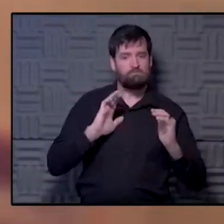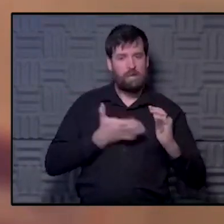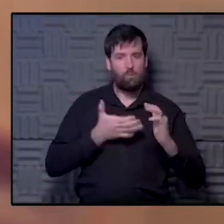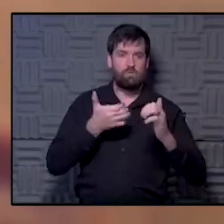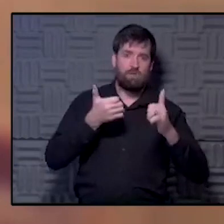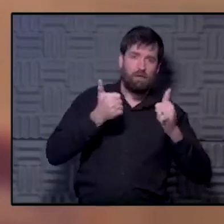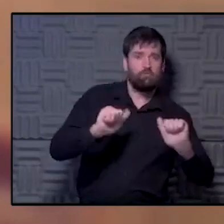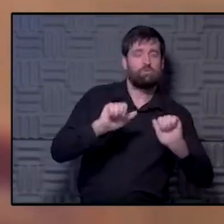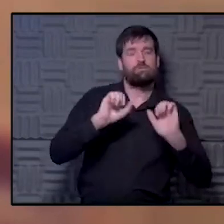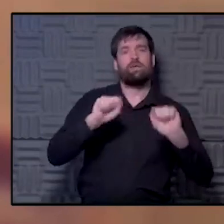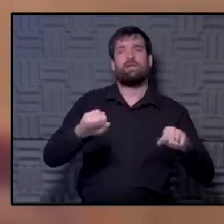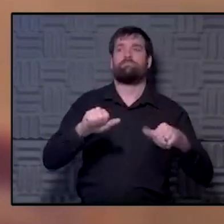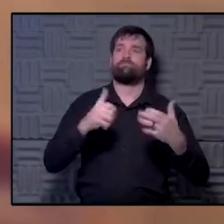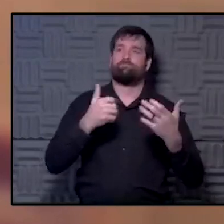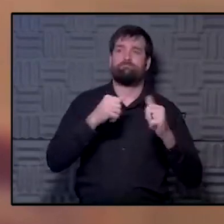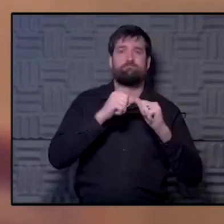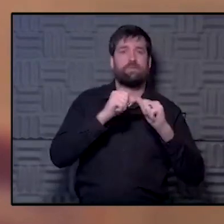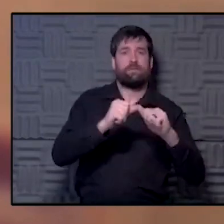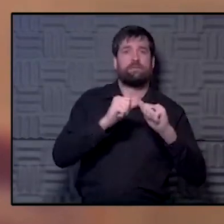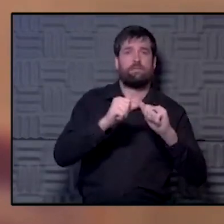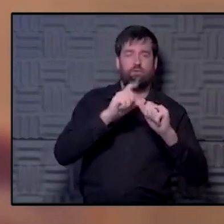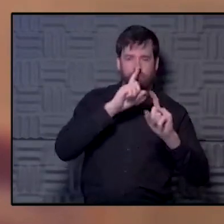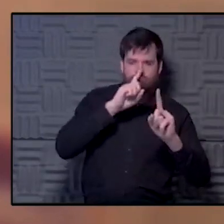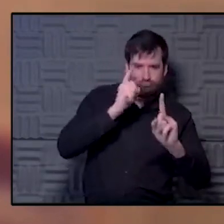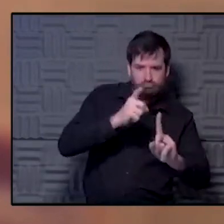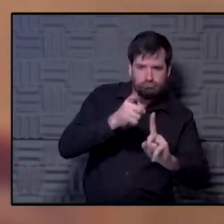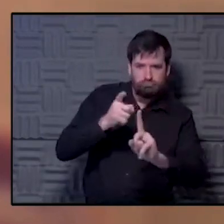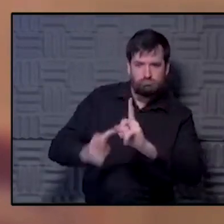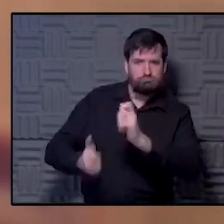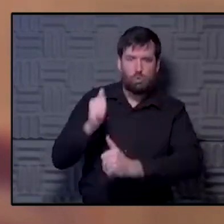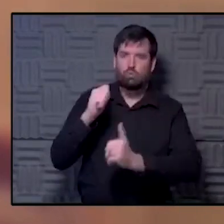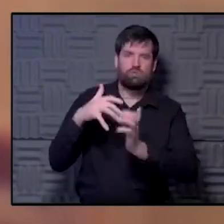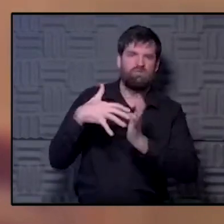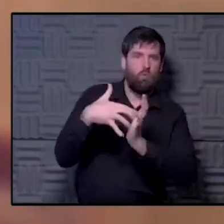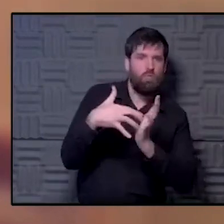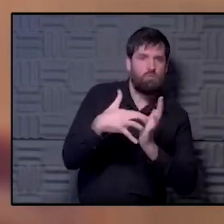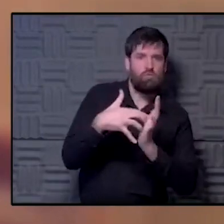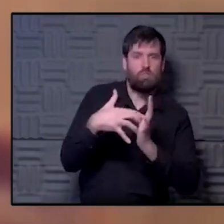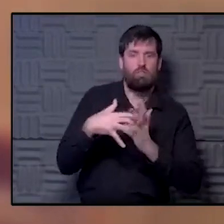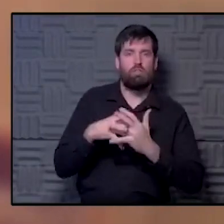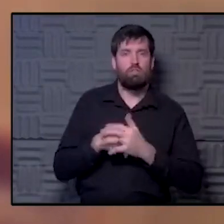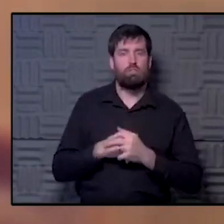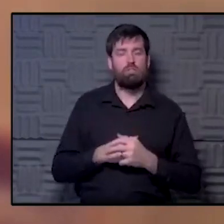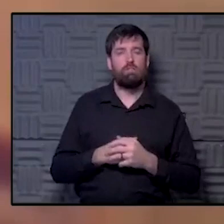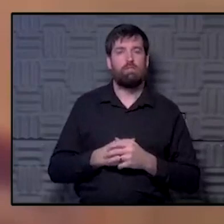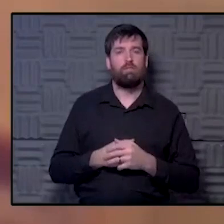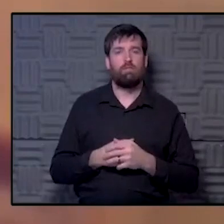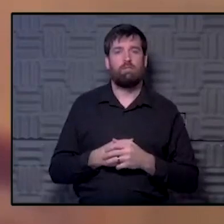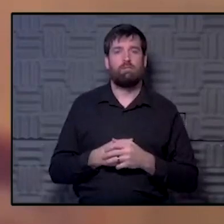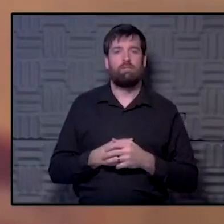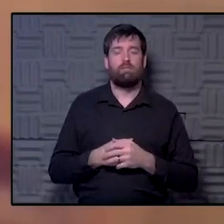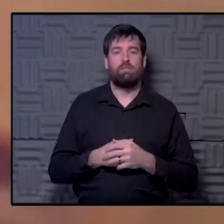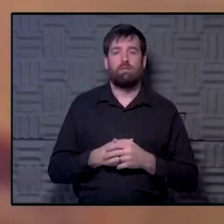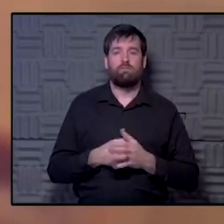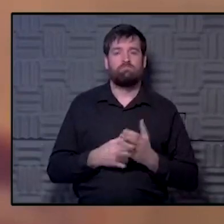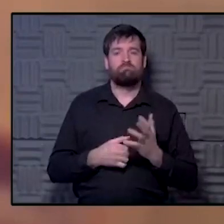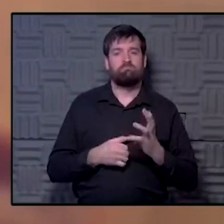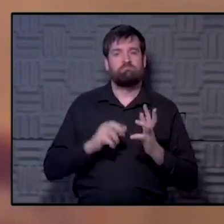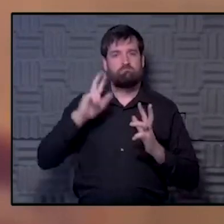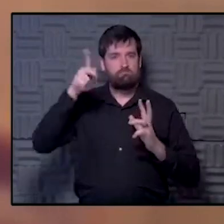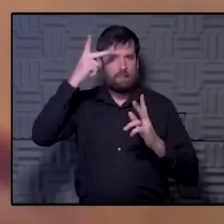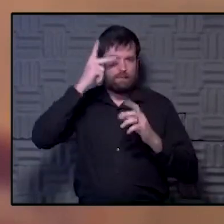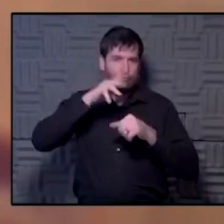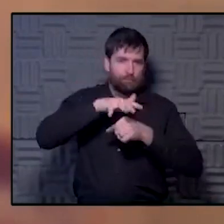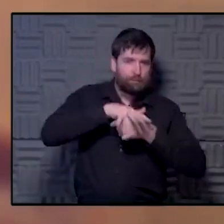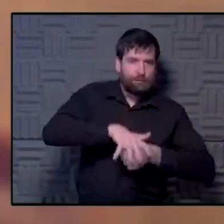can continue to target those who are most vulnerable. There are, political pressures